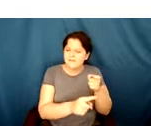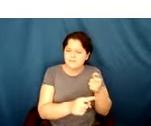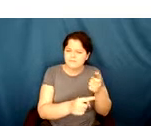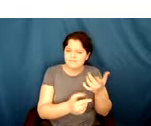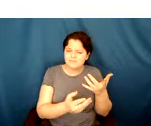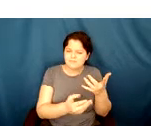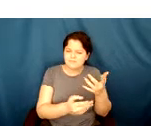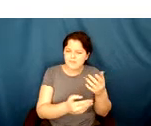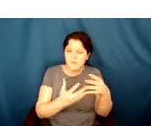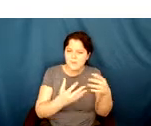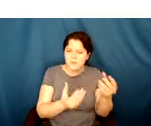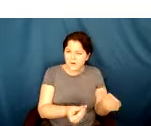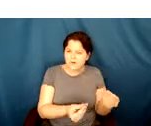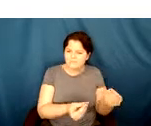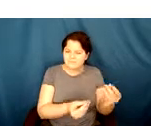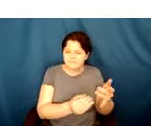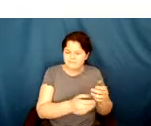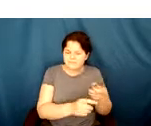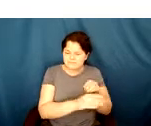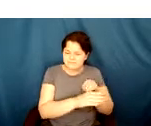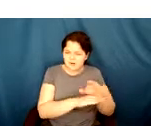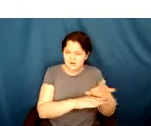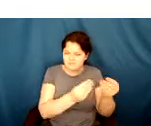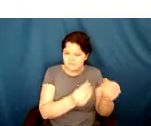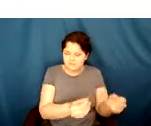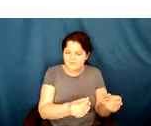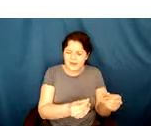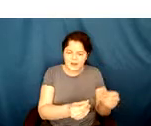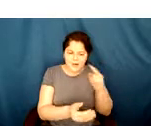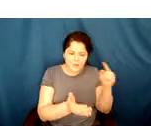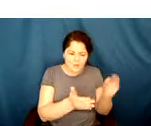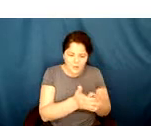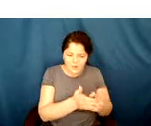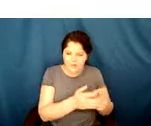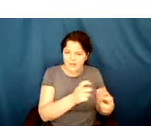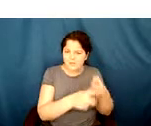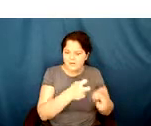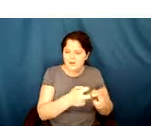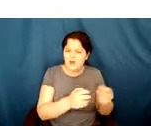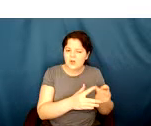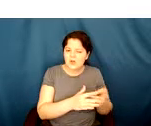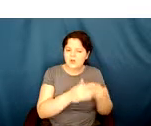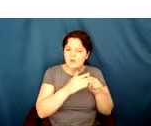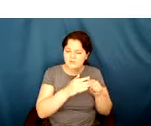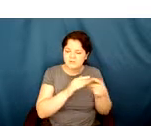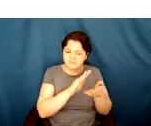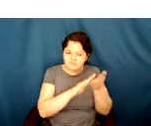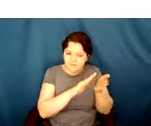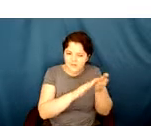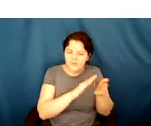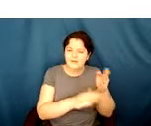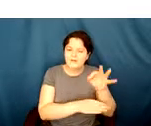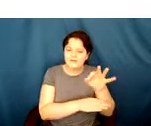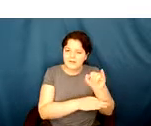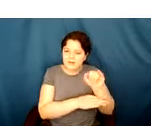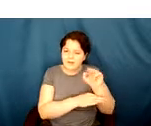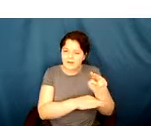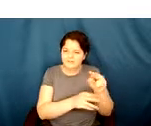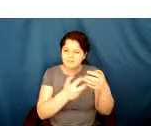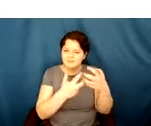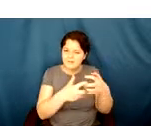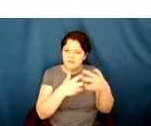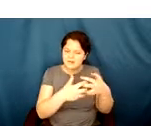condensation. So when we were alerted to the issue, we started operating the existing tunnel fans there,